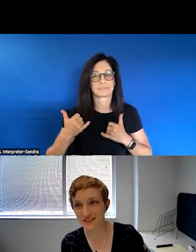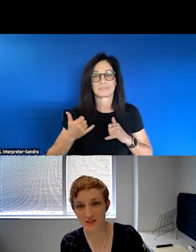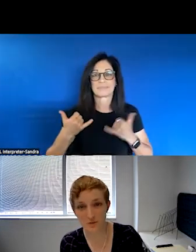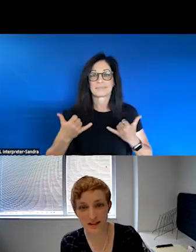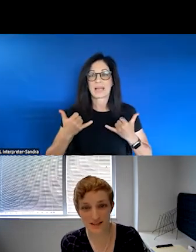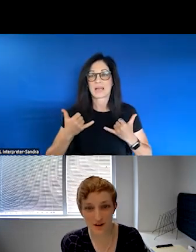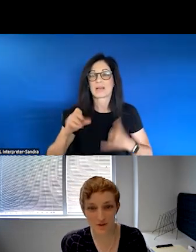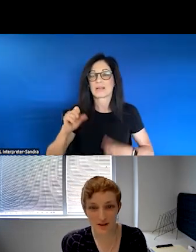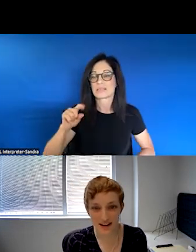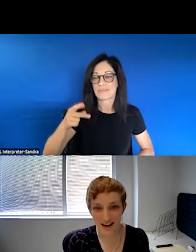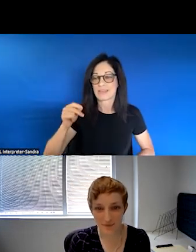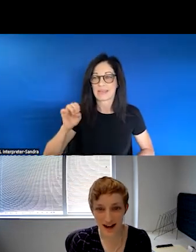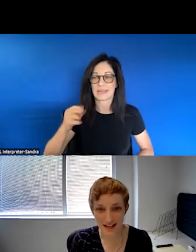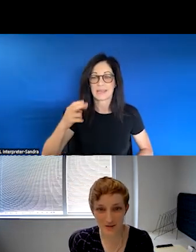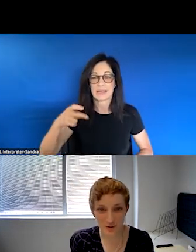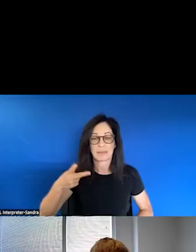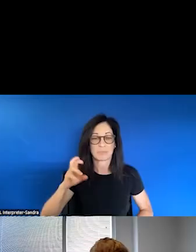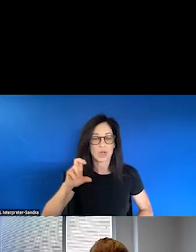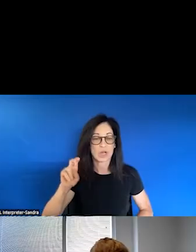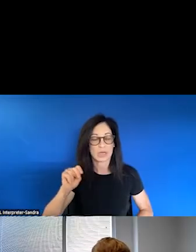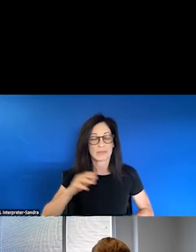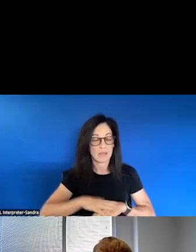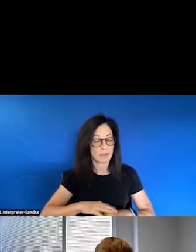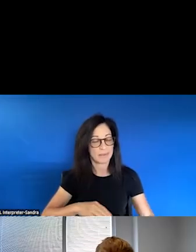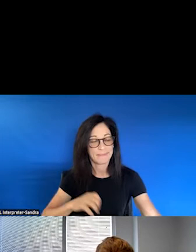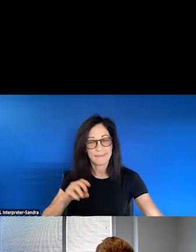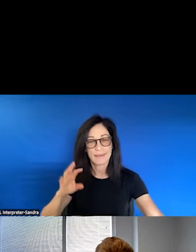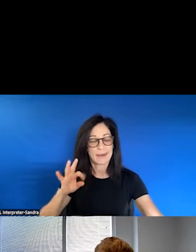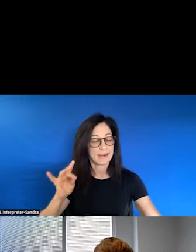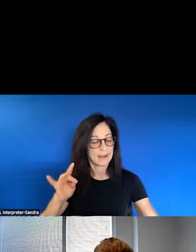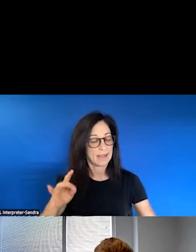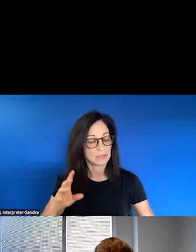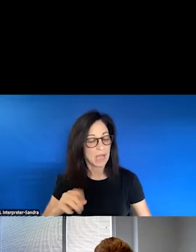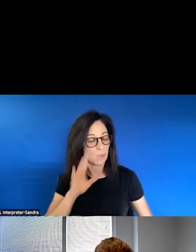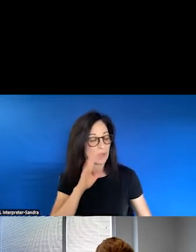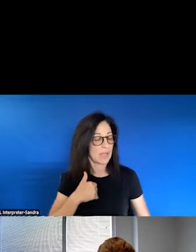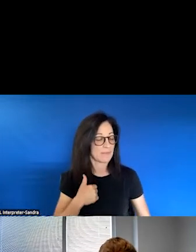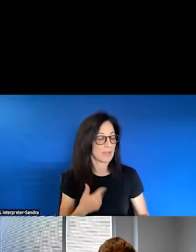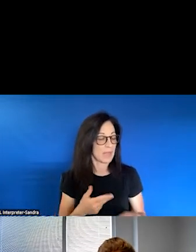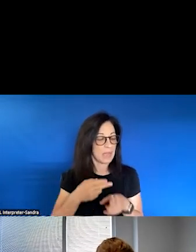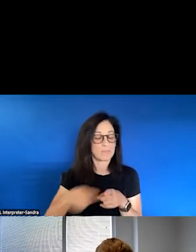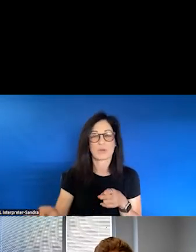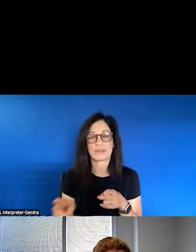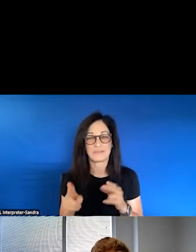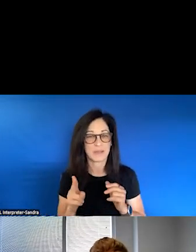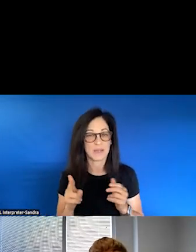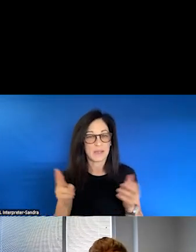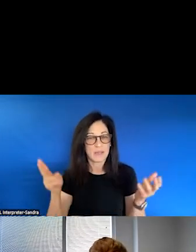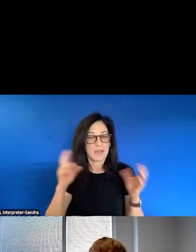vacation this week. So I will be teeing up a brief conversation with Shanna